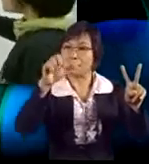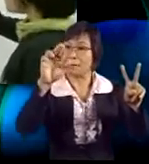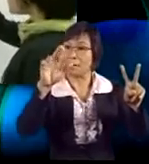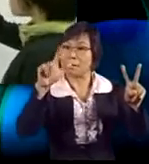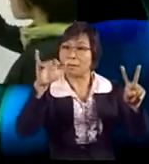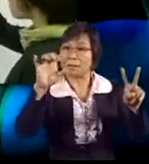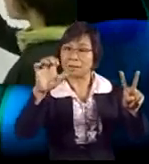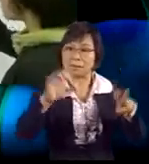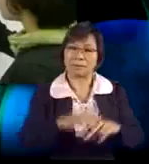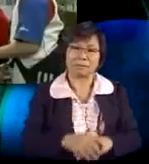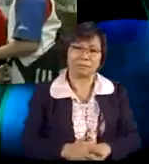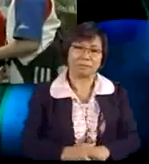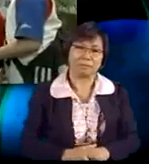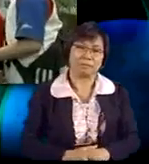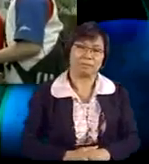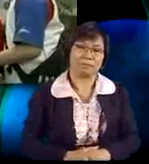2.5 kilograms of garlic.